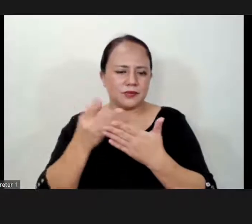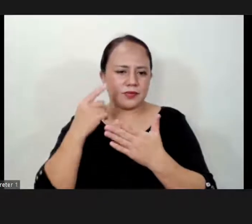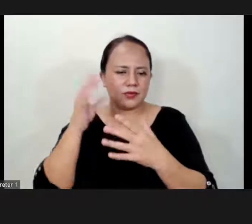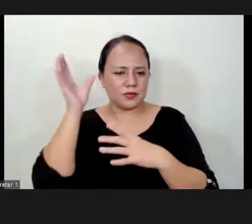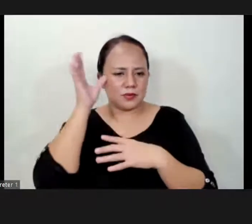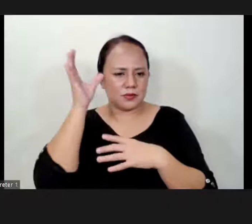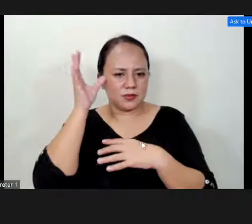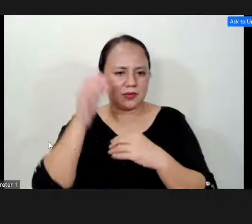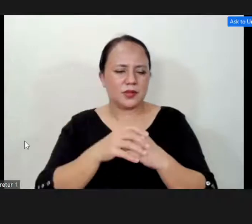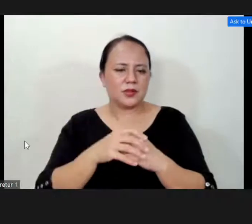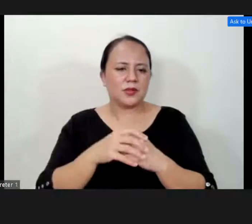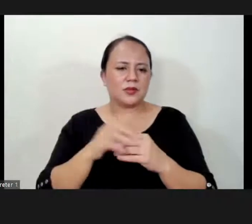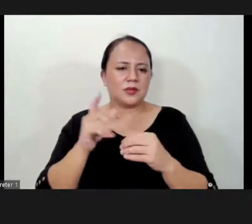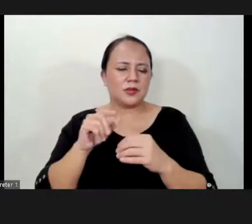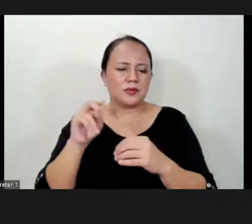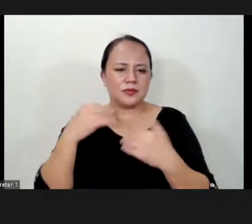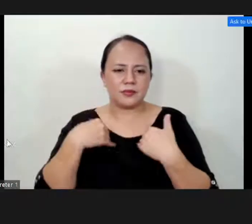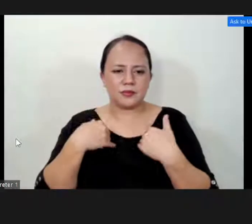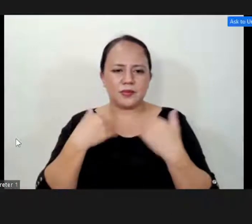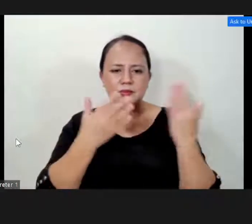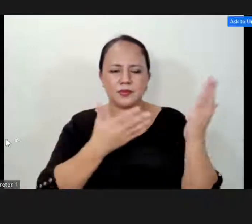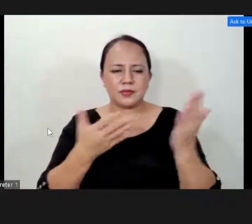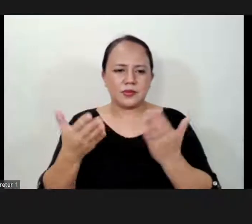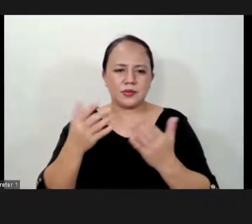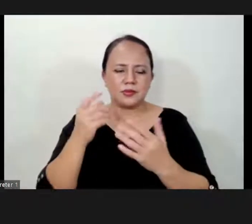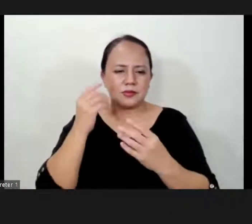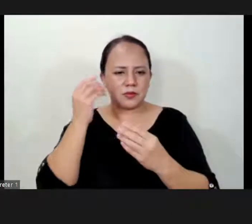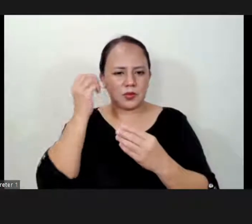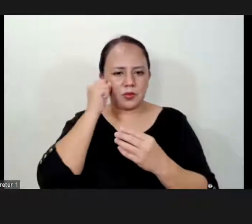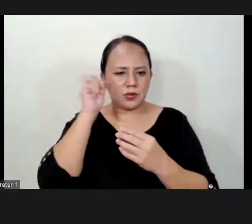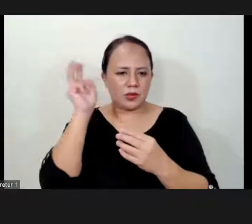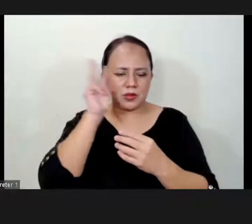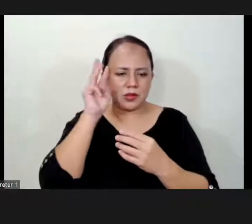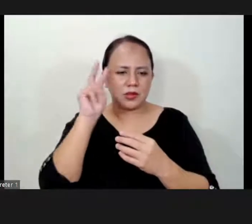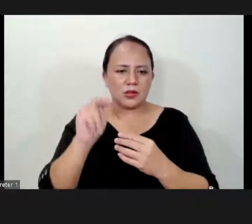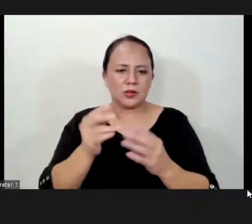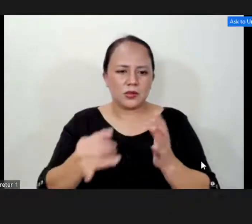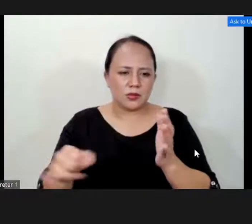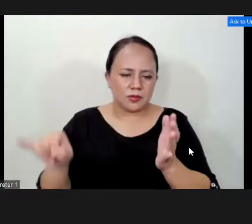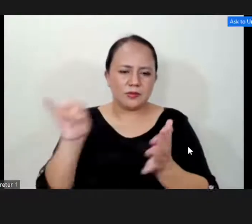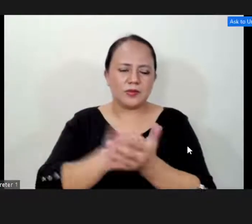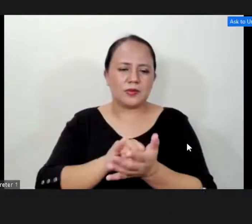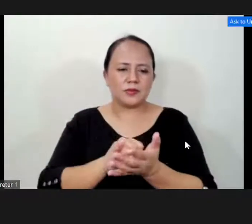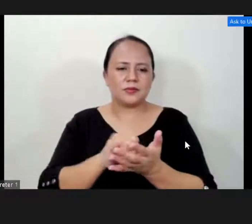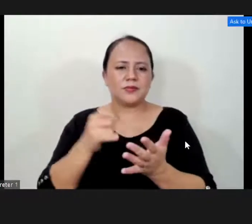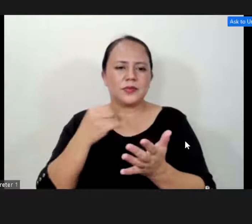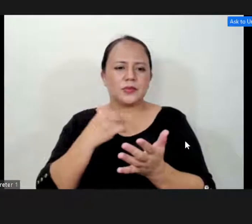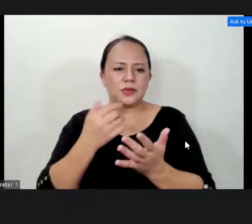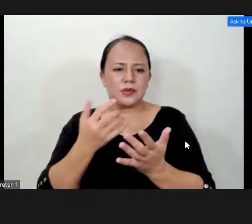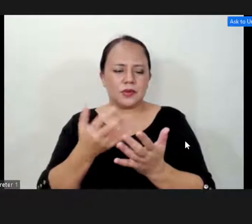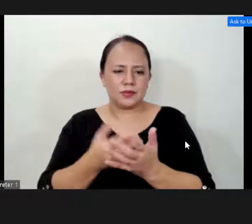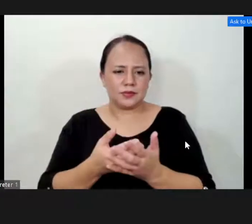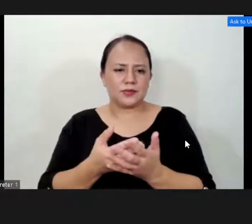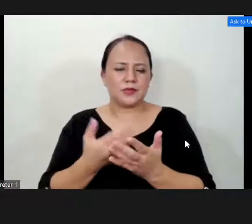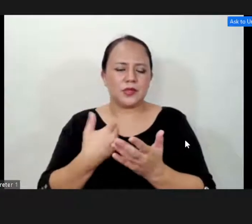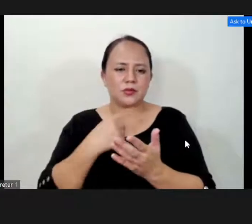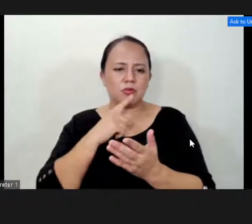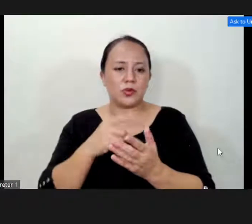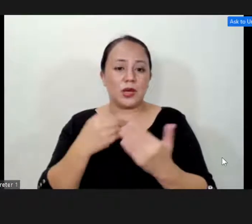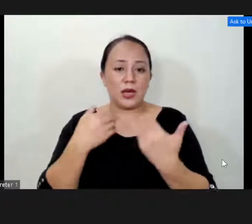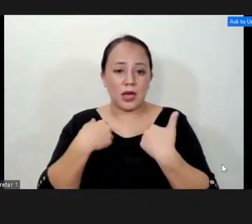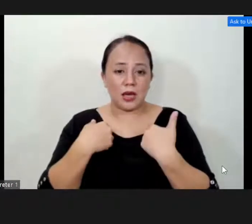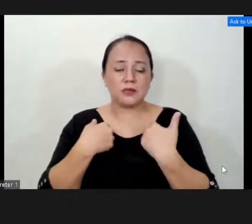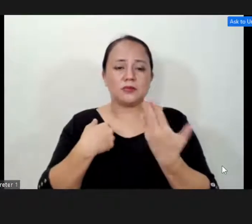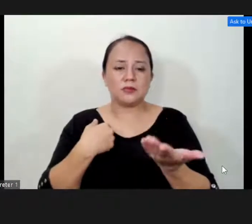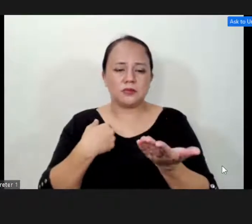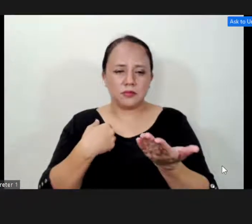cancer is something that you have brought into our consciousness, and the need to invest in actually very